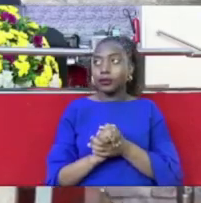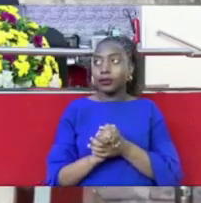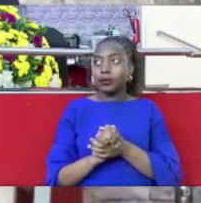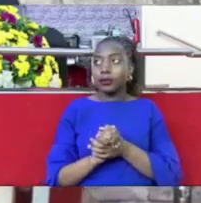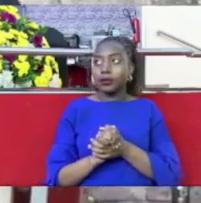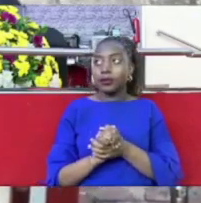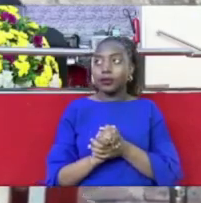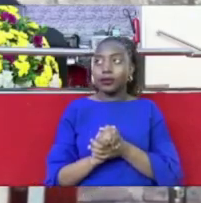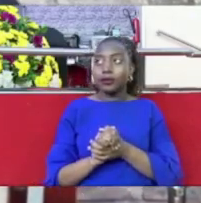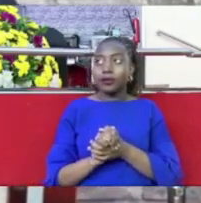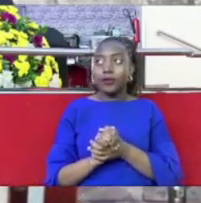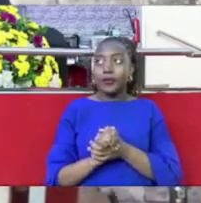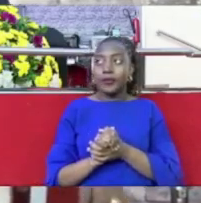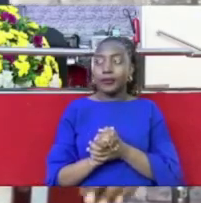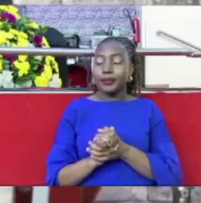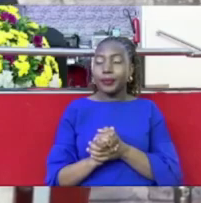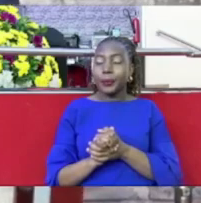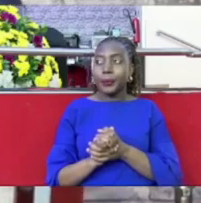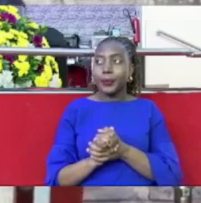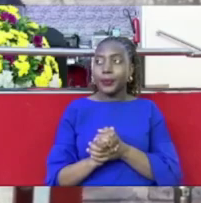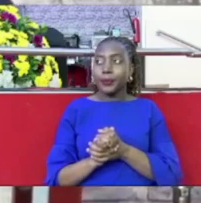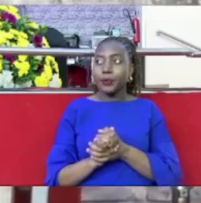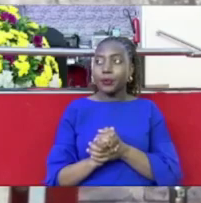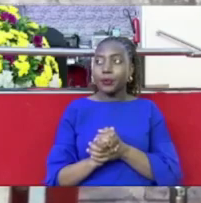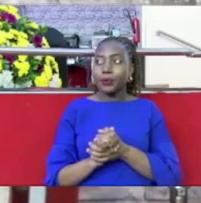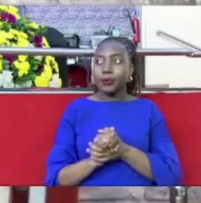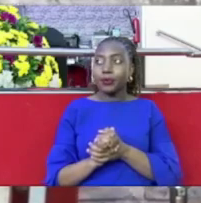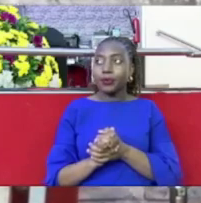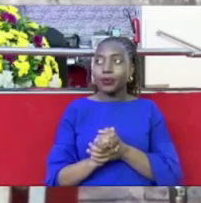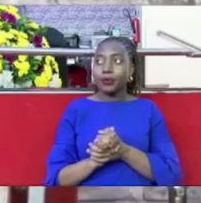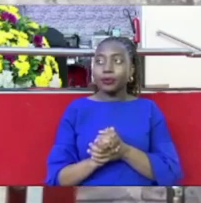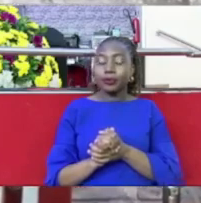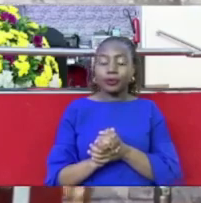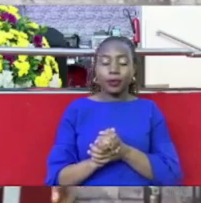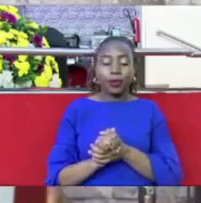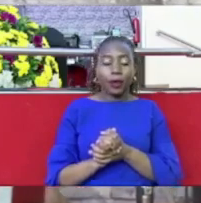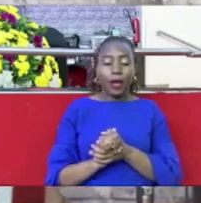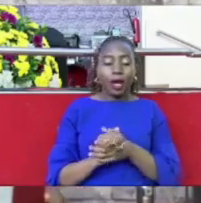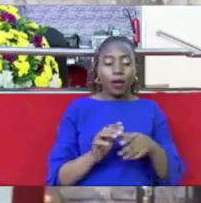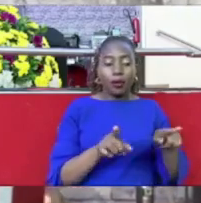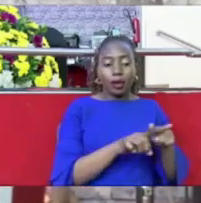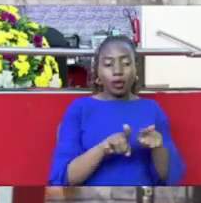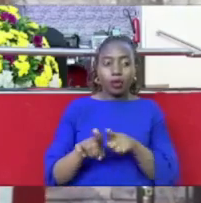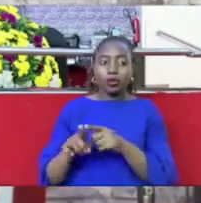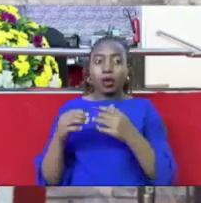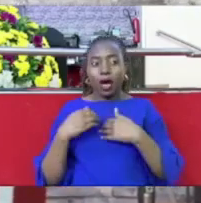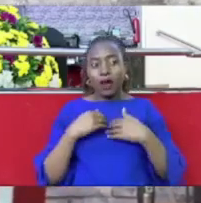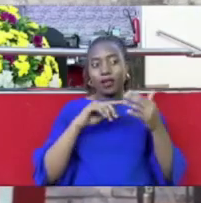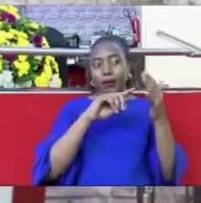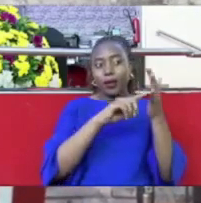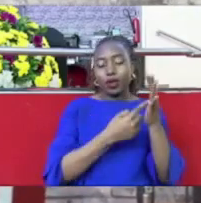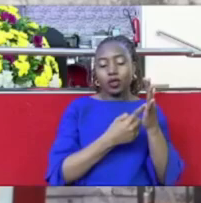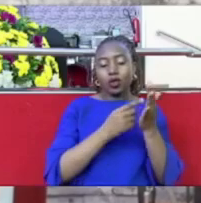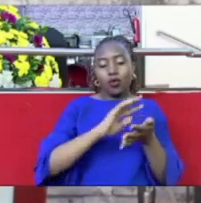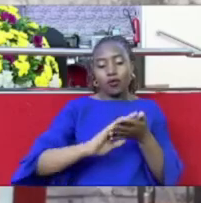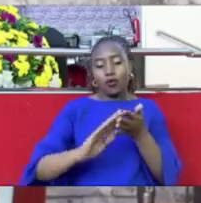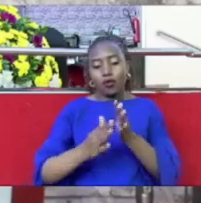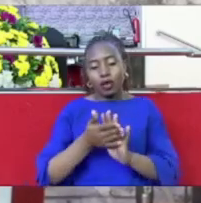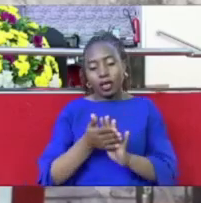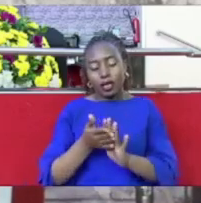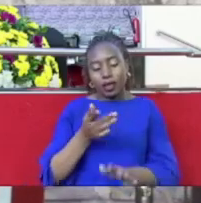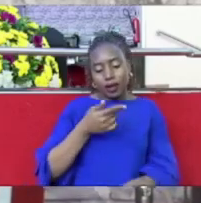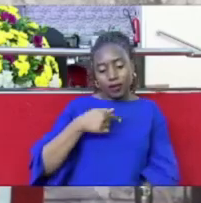There is also the aspect of and forgive our debts. Vile vile pana swala la tusamehe. As we forgive our